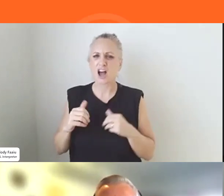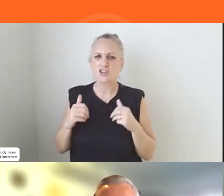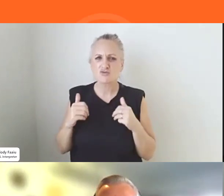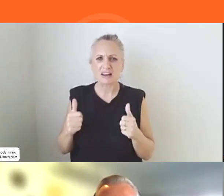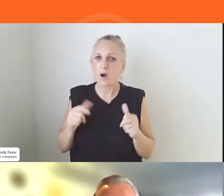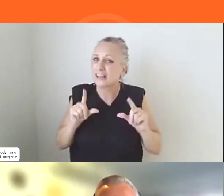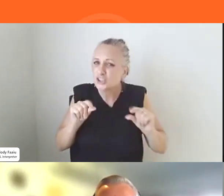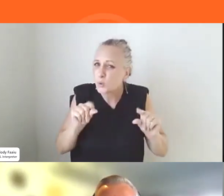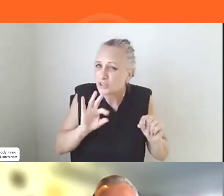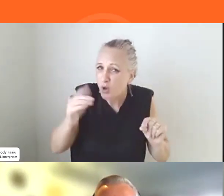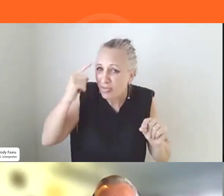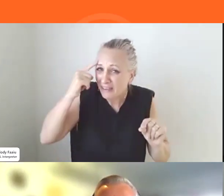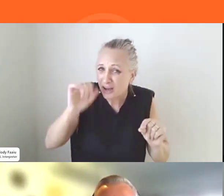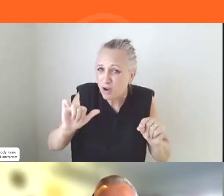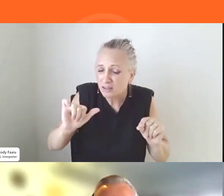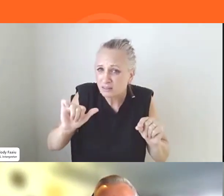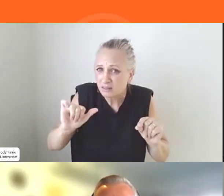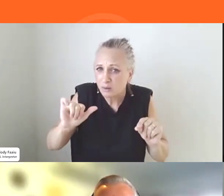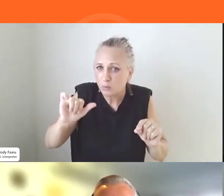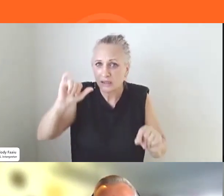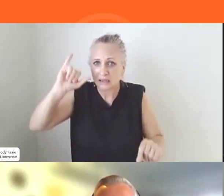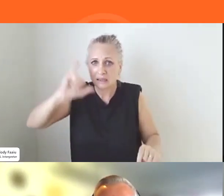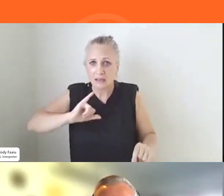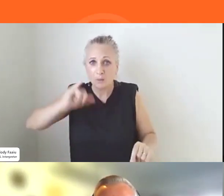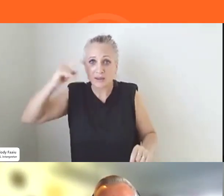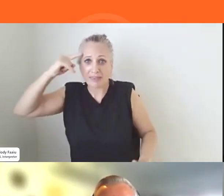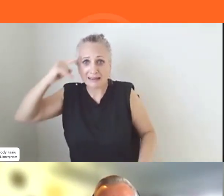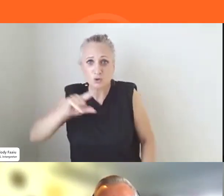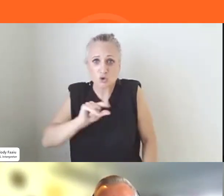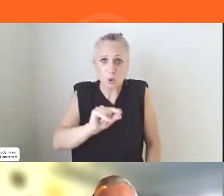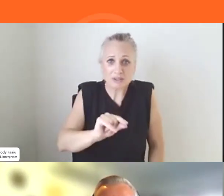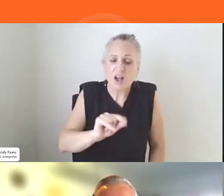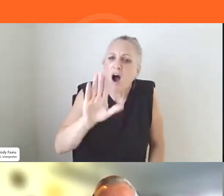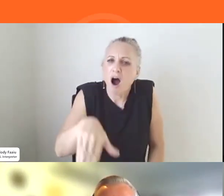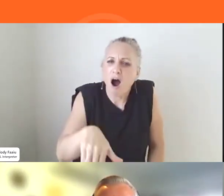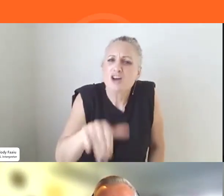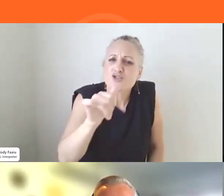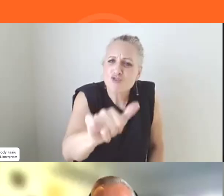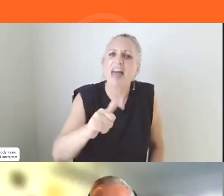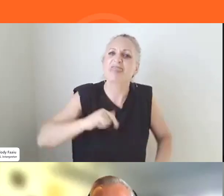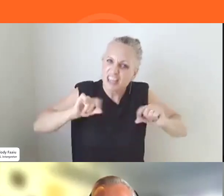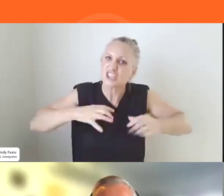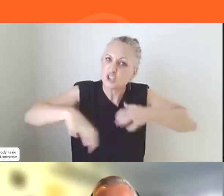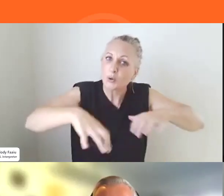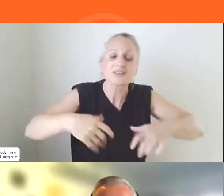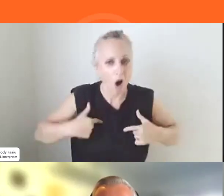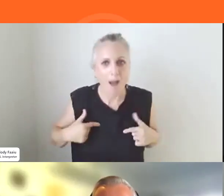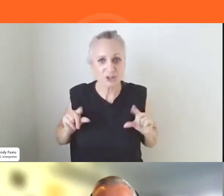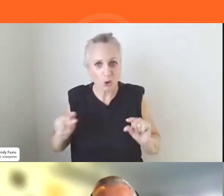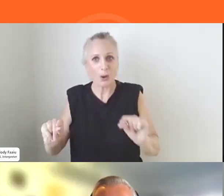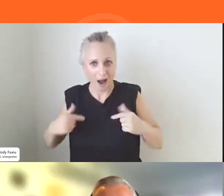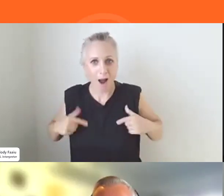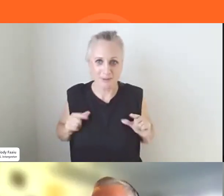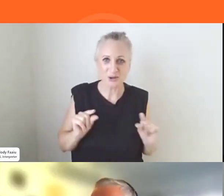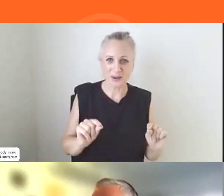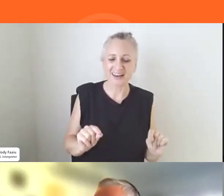Doers panel now, right? Oh, yes, the Doers. Yes, I'm on the Doers. I'm a doer.